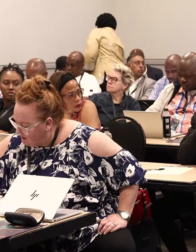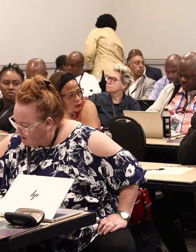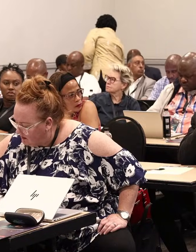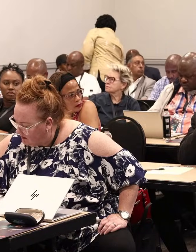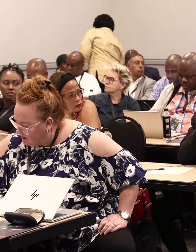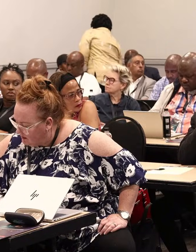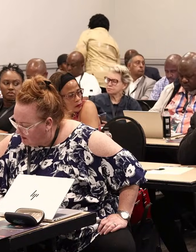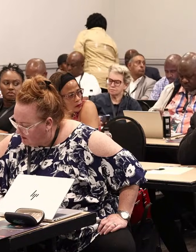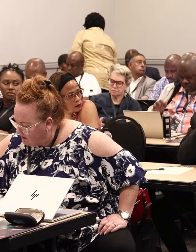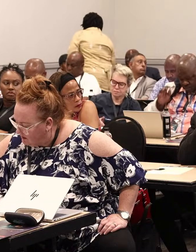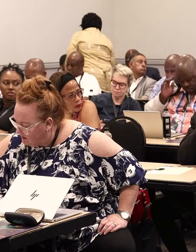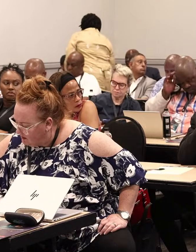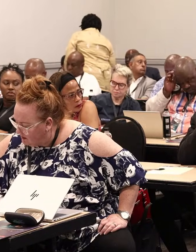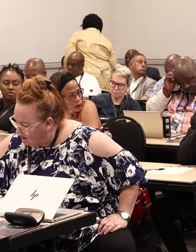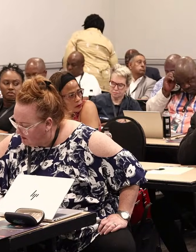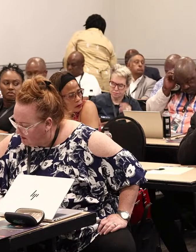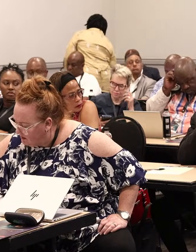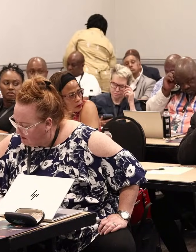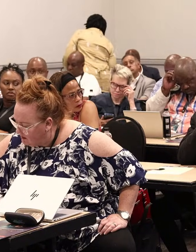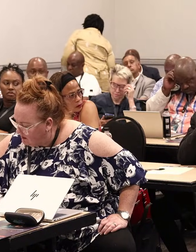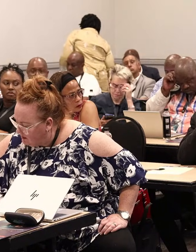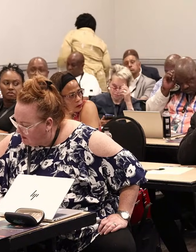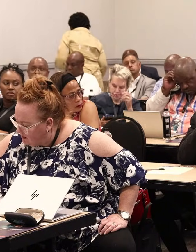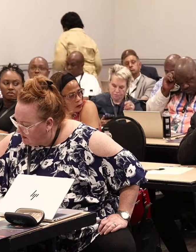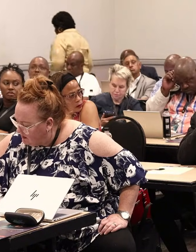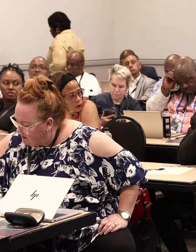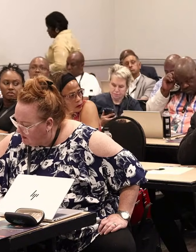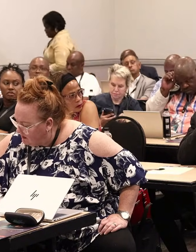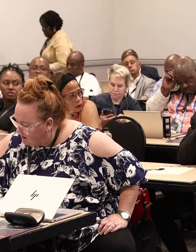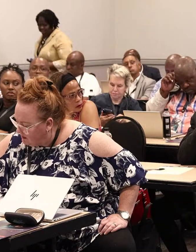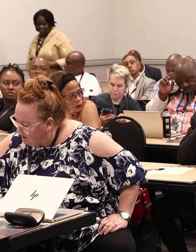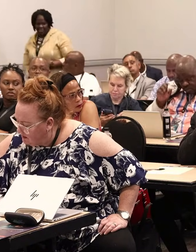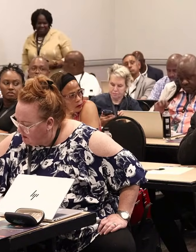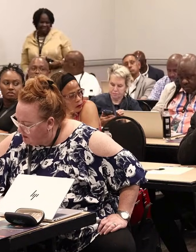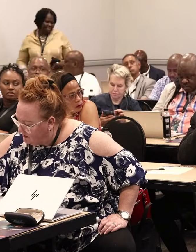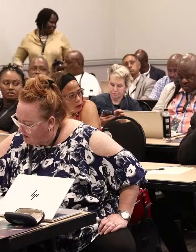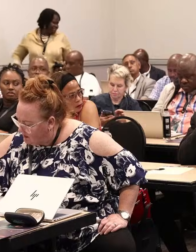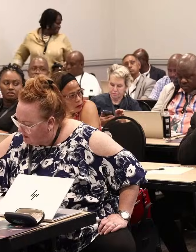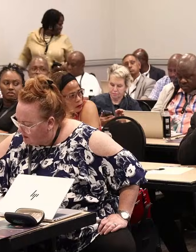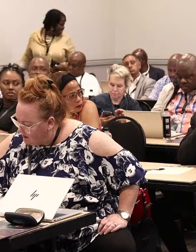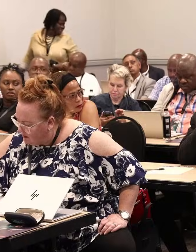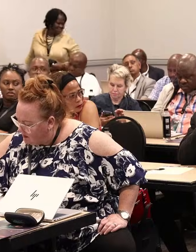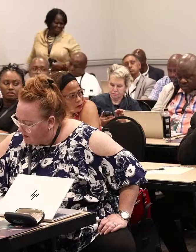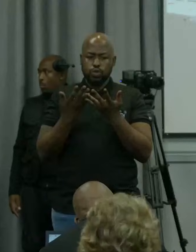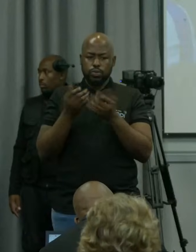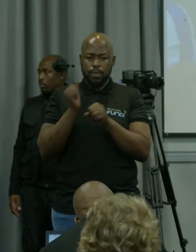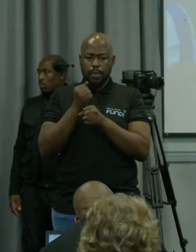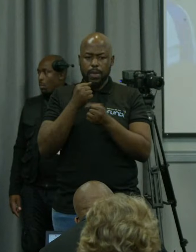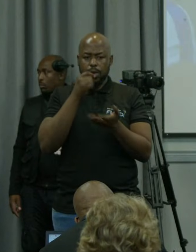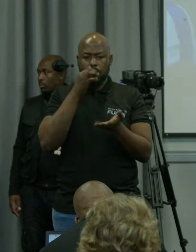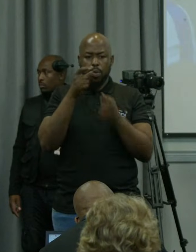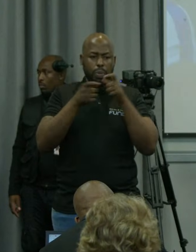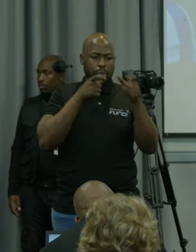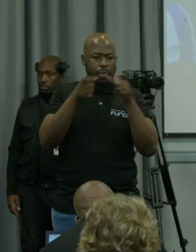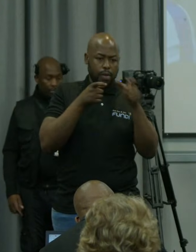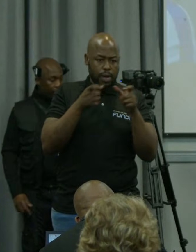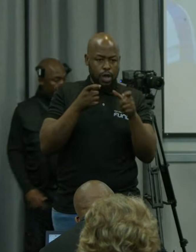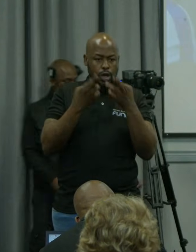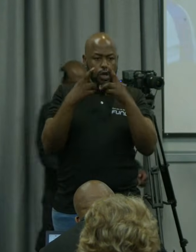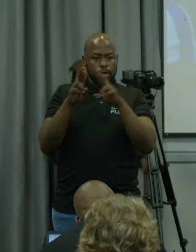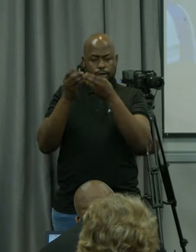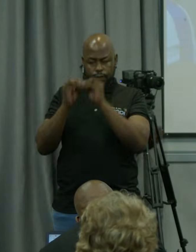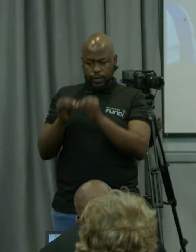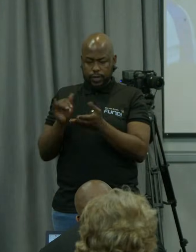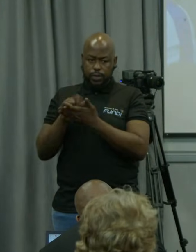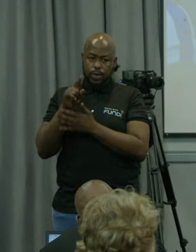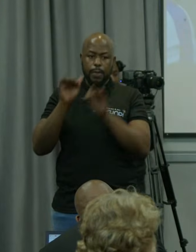mainstream schools? And lastly, where do do people make inputs towards the revision of the PPM, so that other people who are